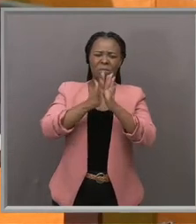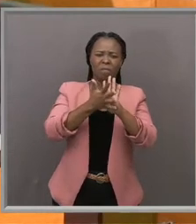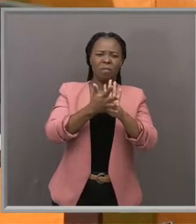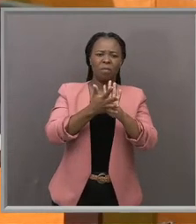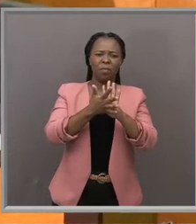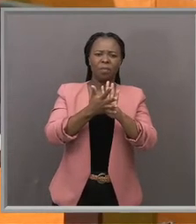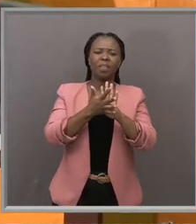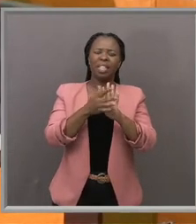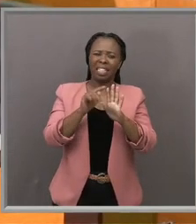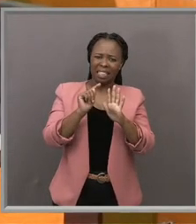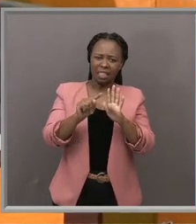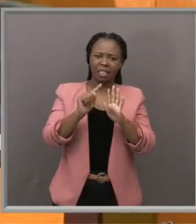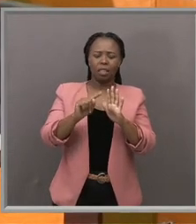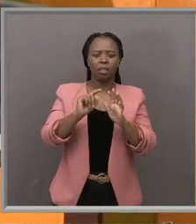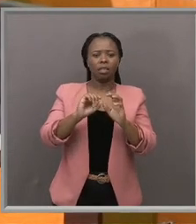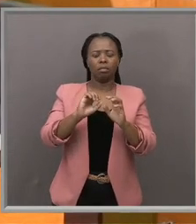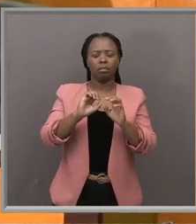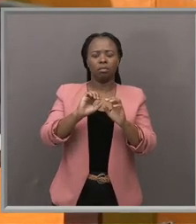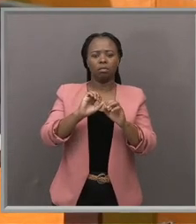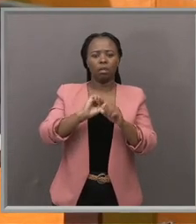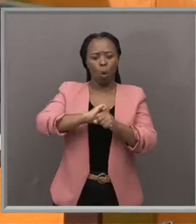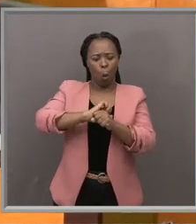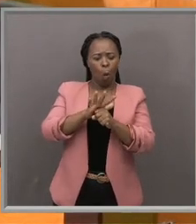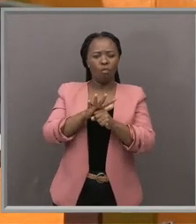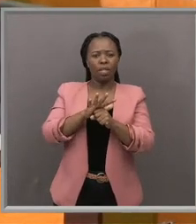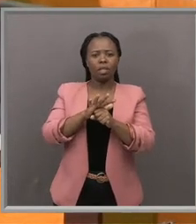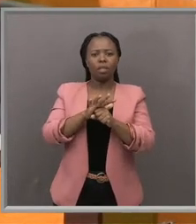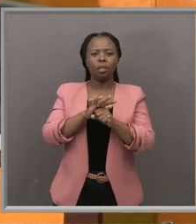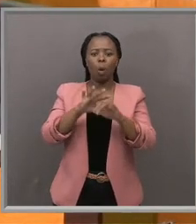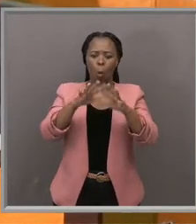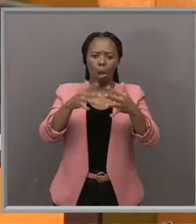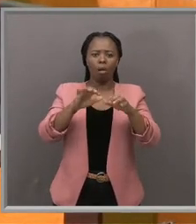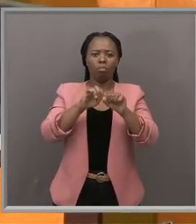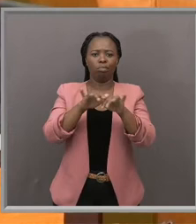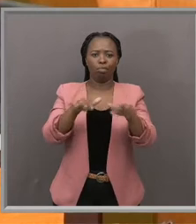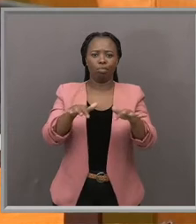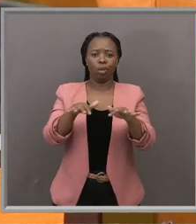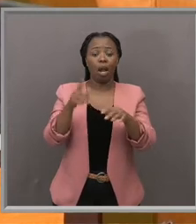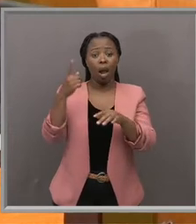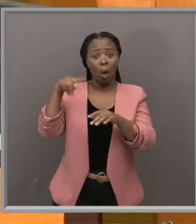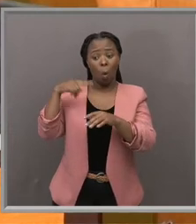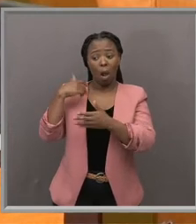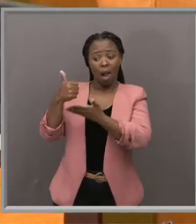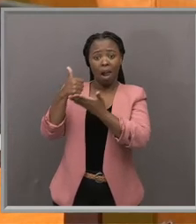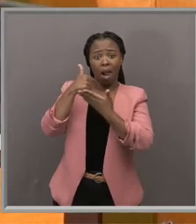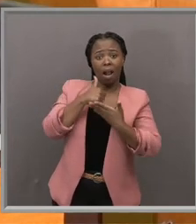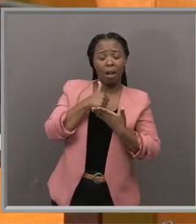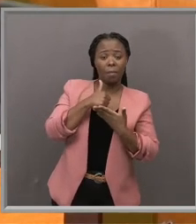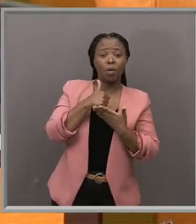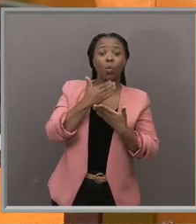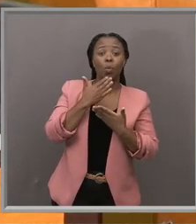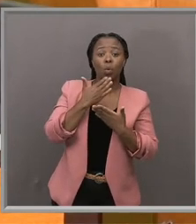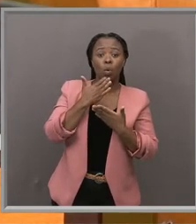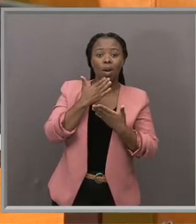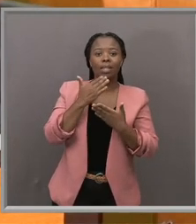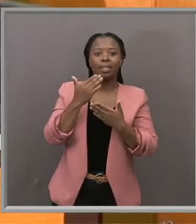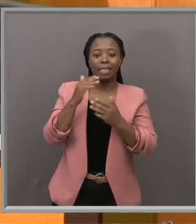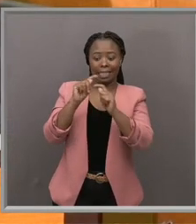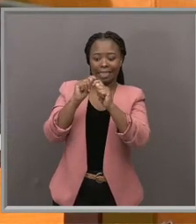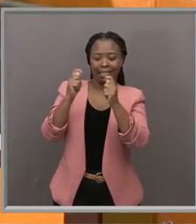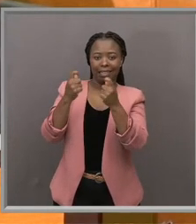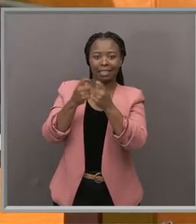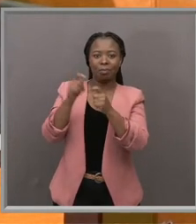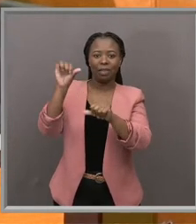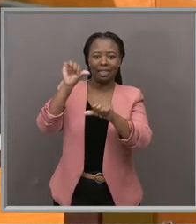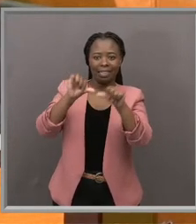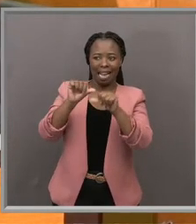has taken, and this, held by our team of scientists, has enhanced our response,